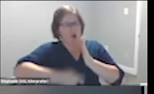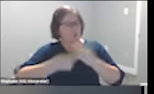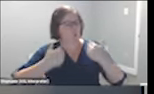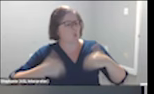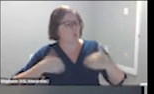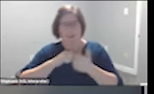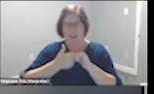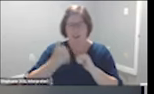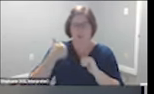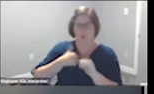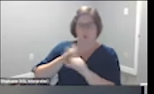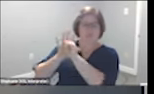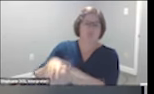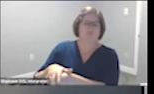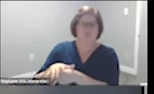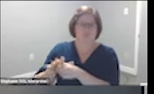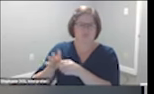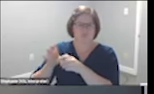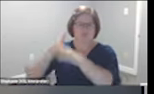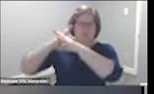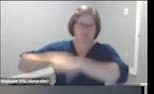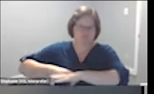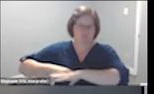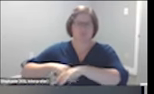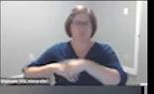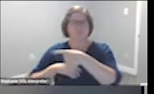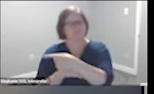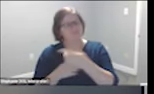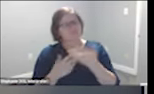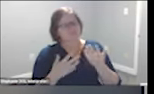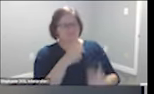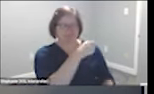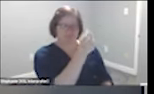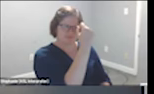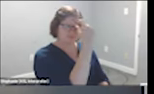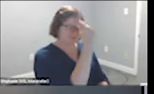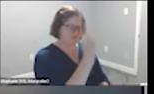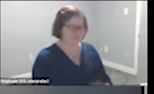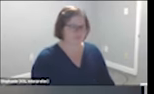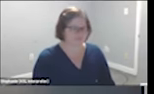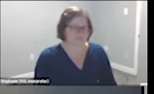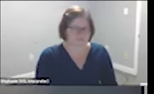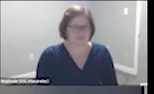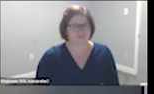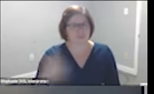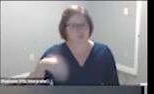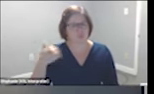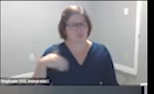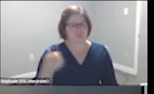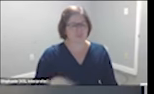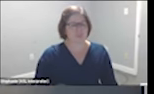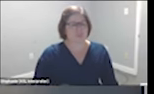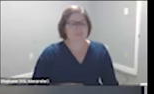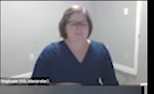accessible?" Yeah, so unfortunately, I definitely understand that pushback. And I